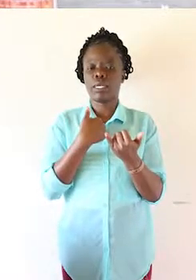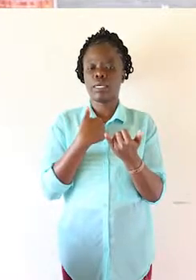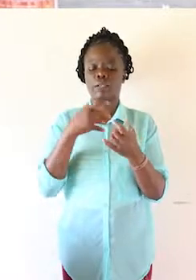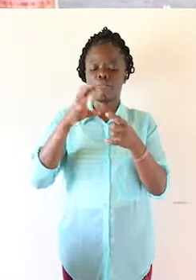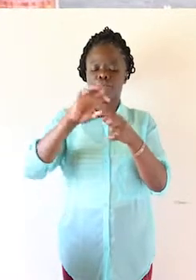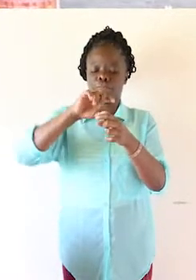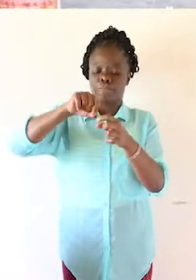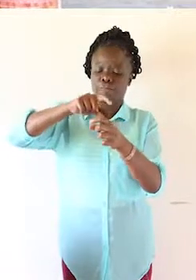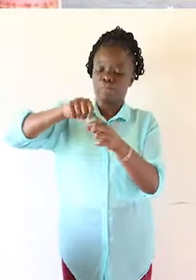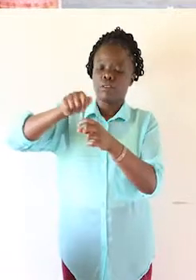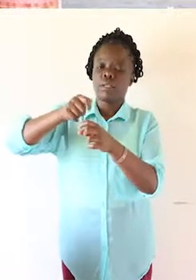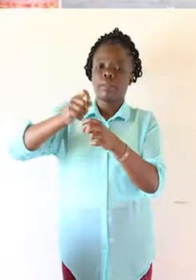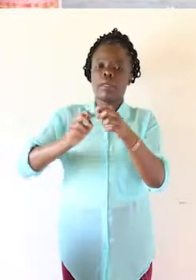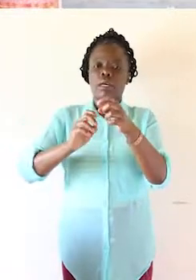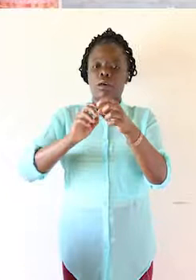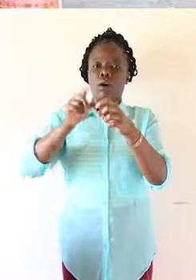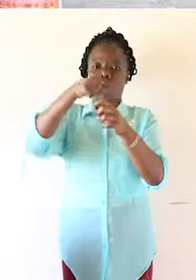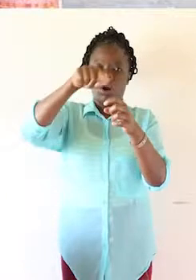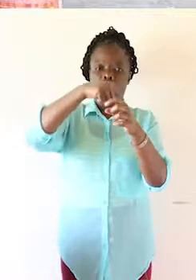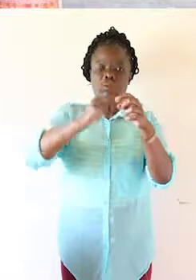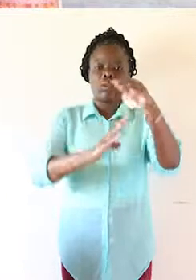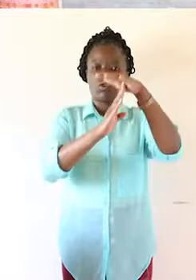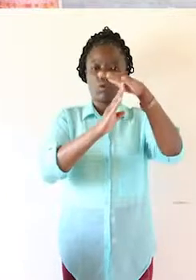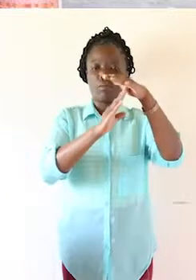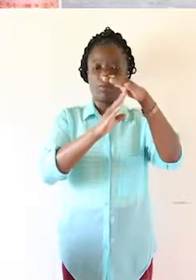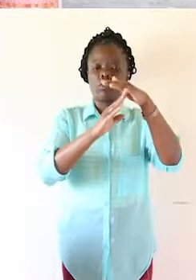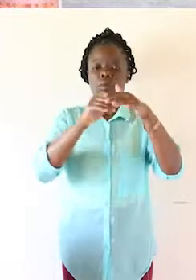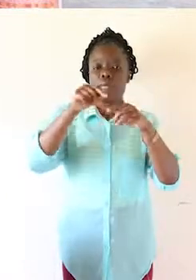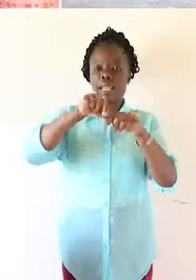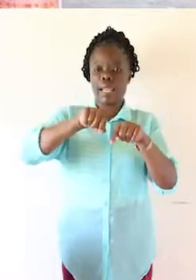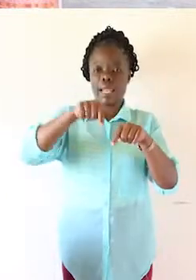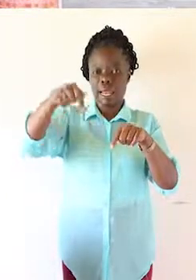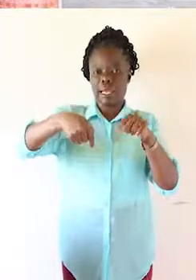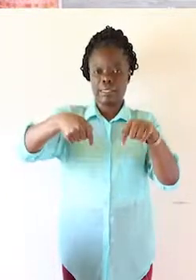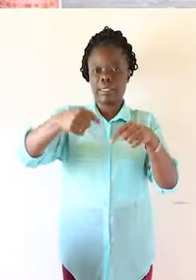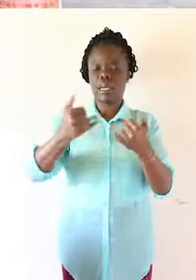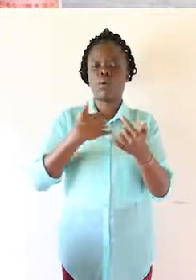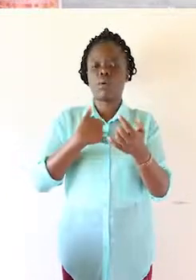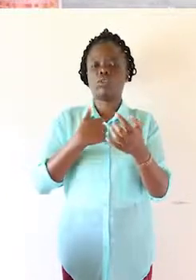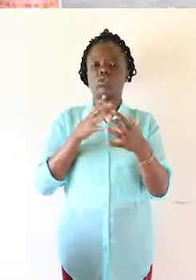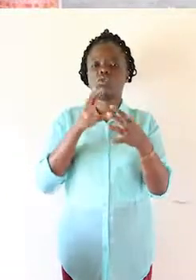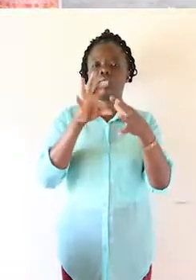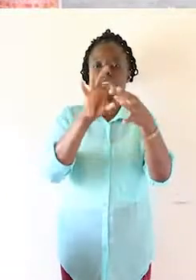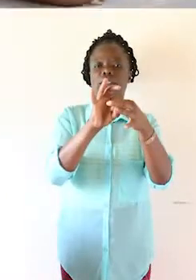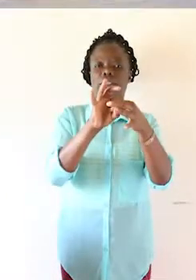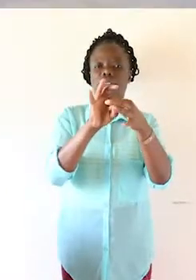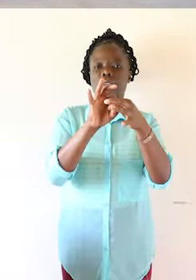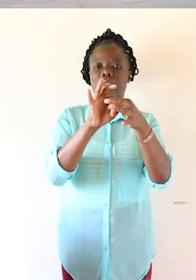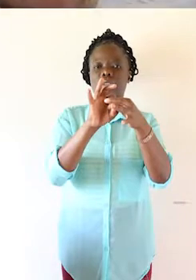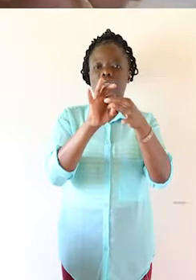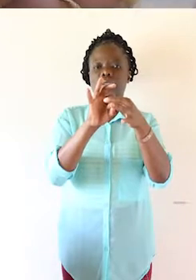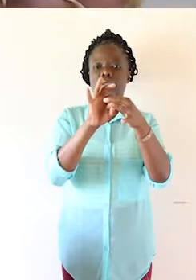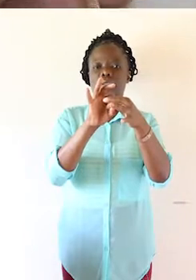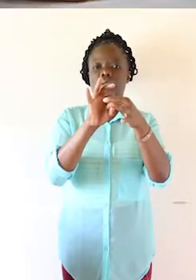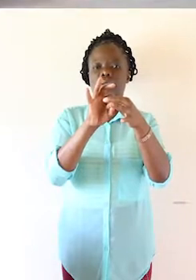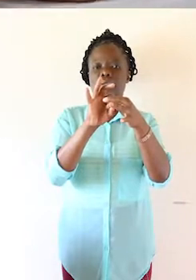had drilled the holes from the top through the legs. Now we now insert the dowel. Now,